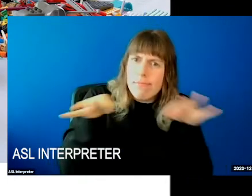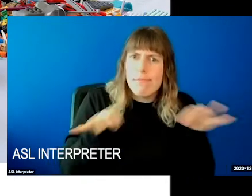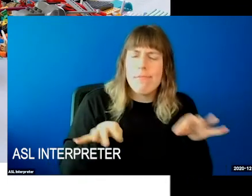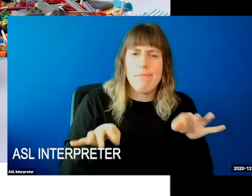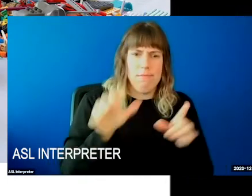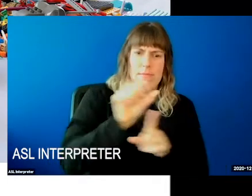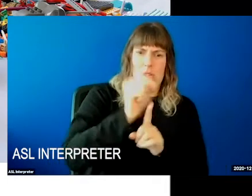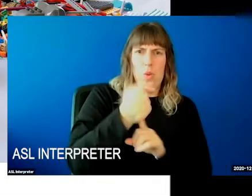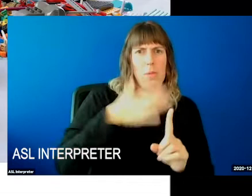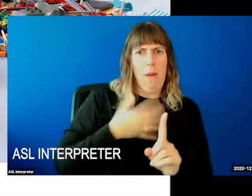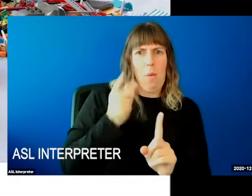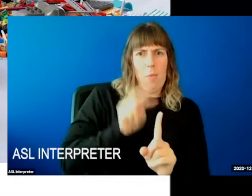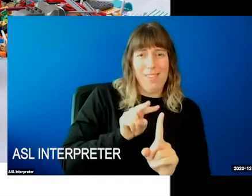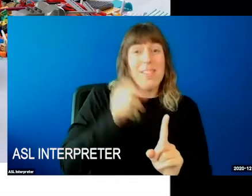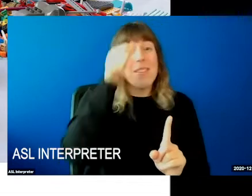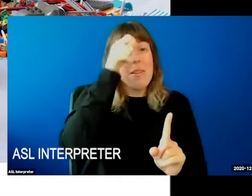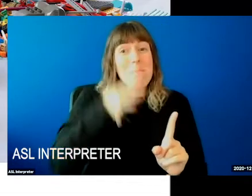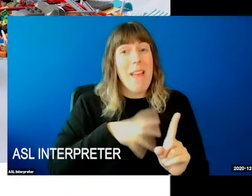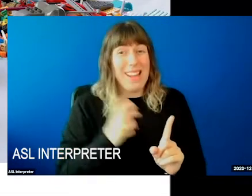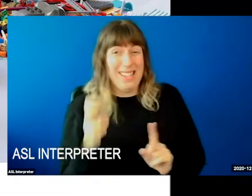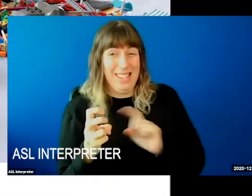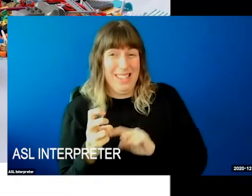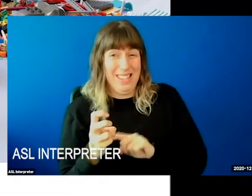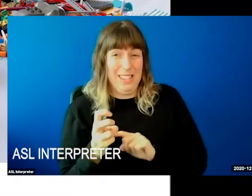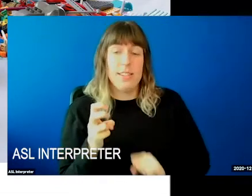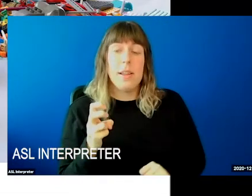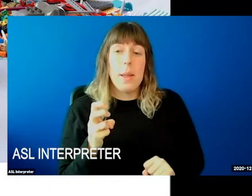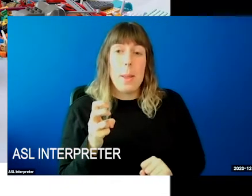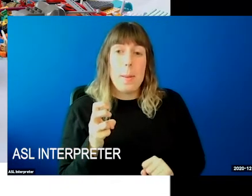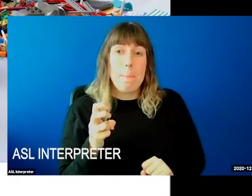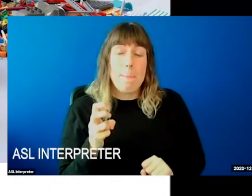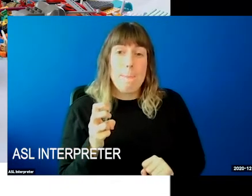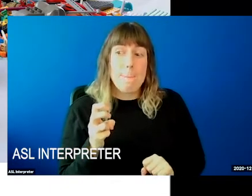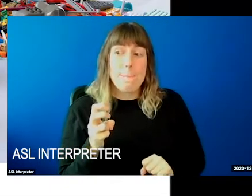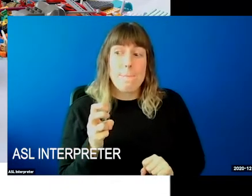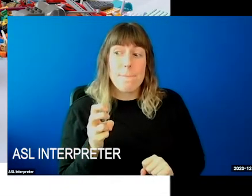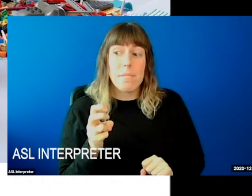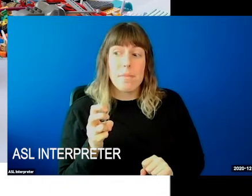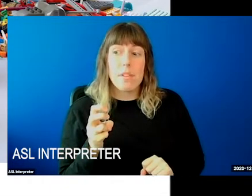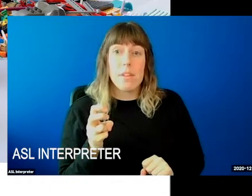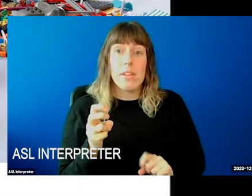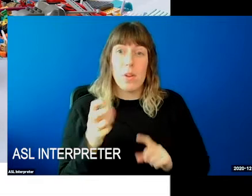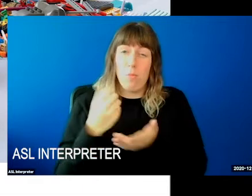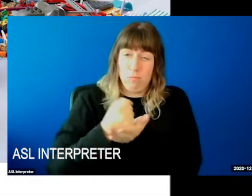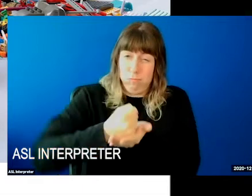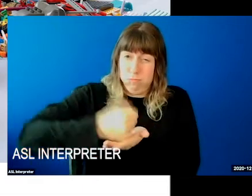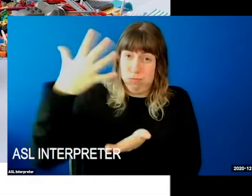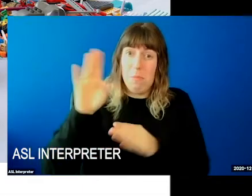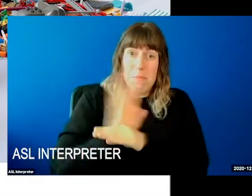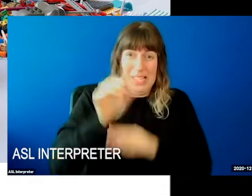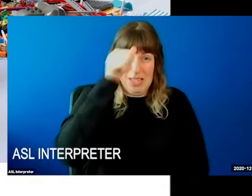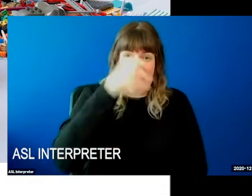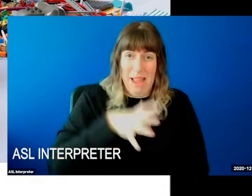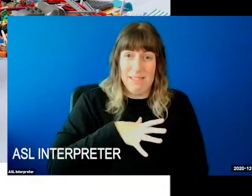sees the situation in Mexico, and the man sitting next to her is one of Mexico's wealthiest businessmen. And